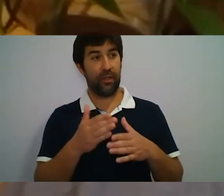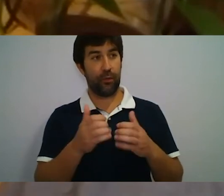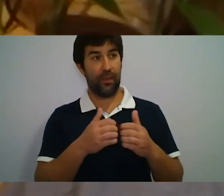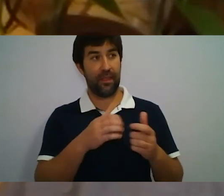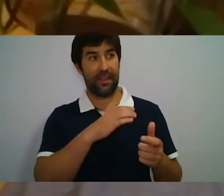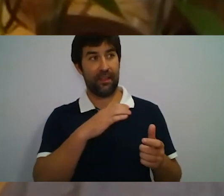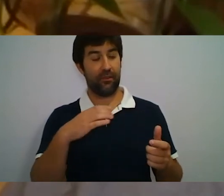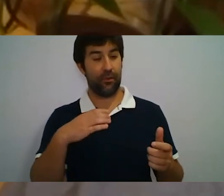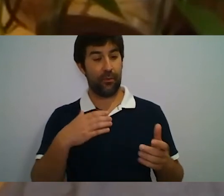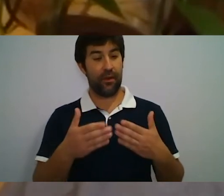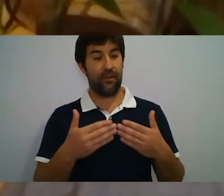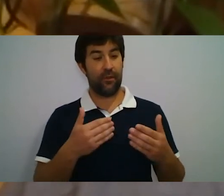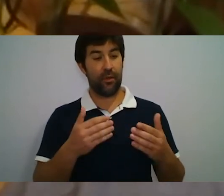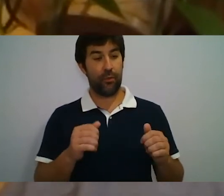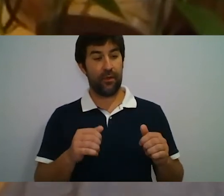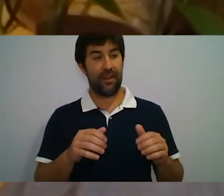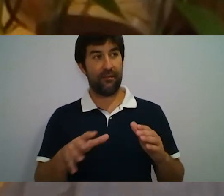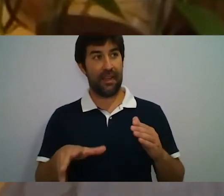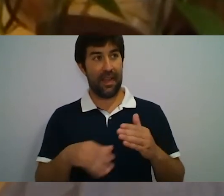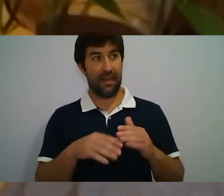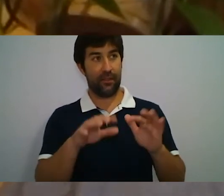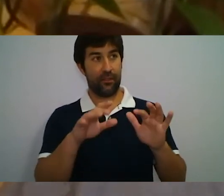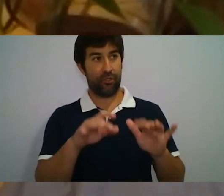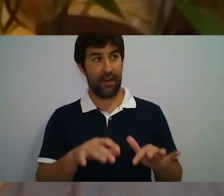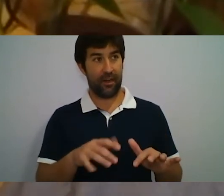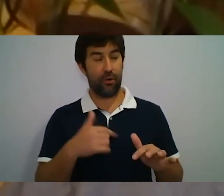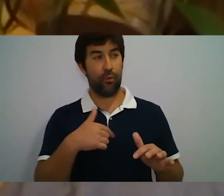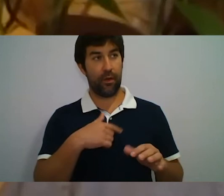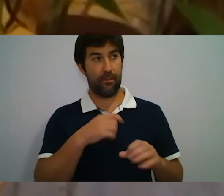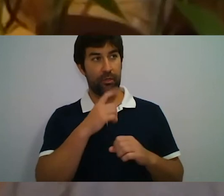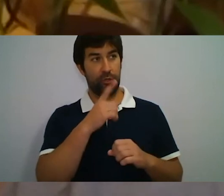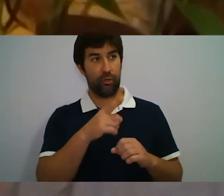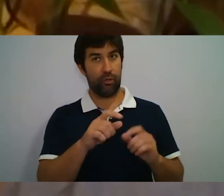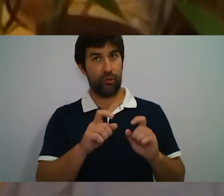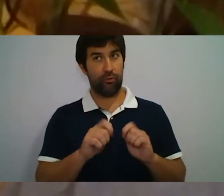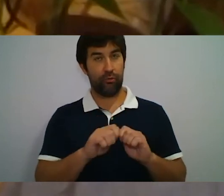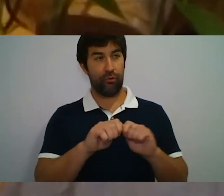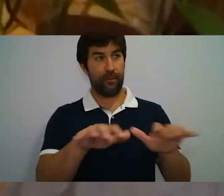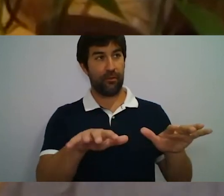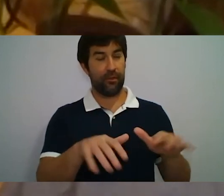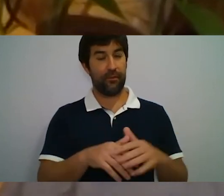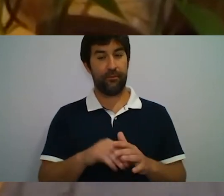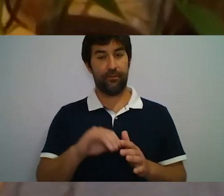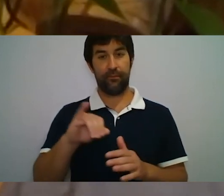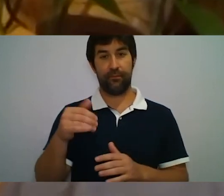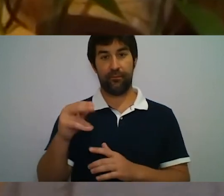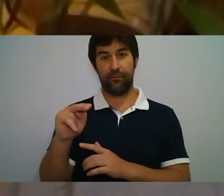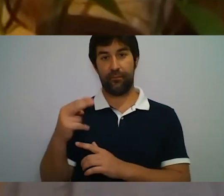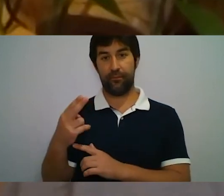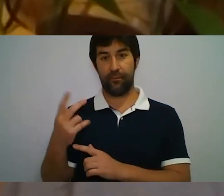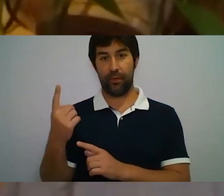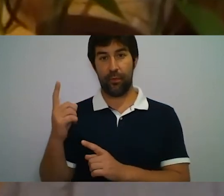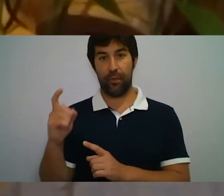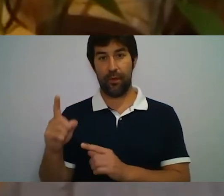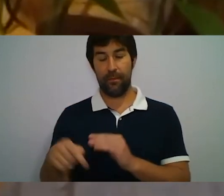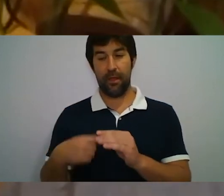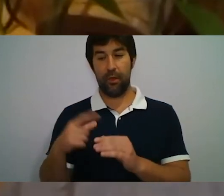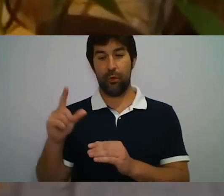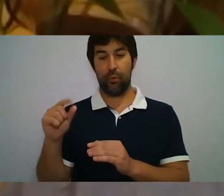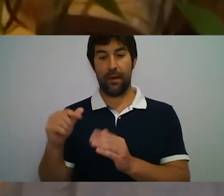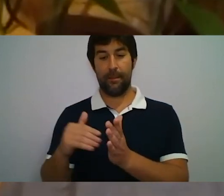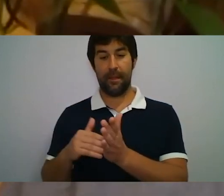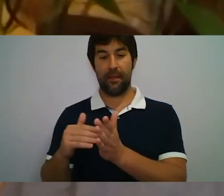social media, that would be a huge help to us, by the way. So it's challenging for us. We do work closely with the Office of Community Affairs. We make